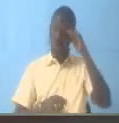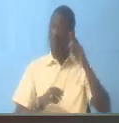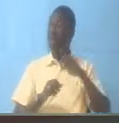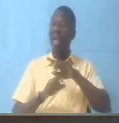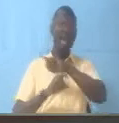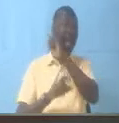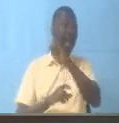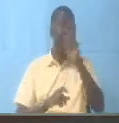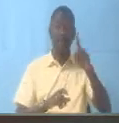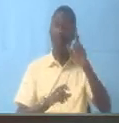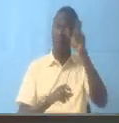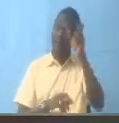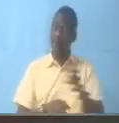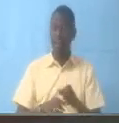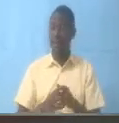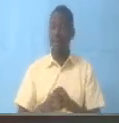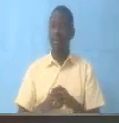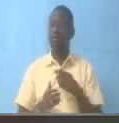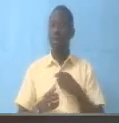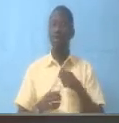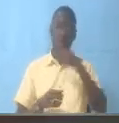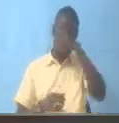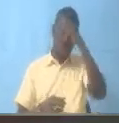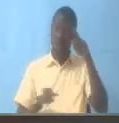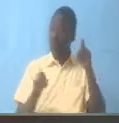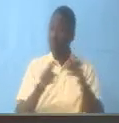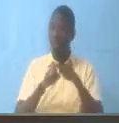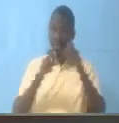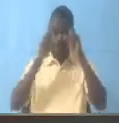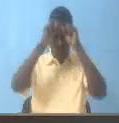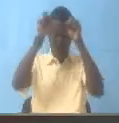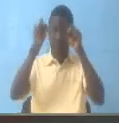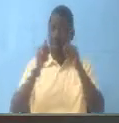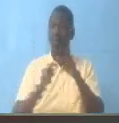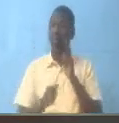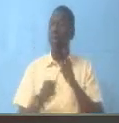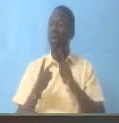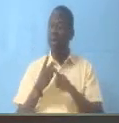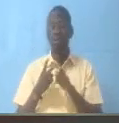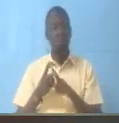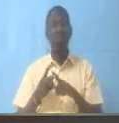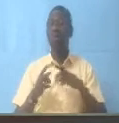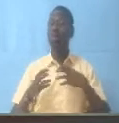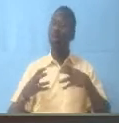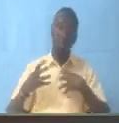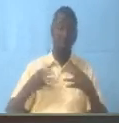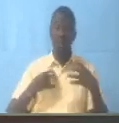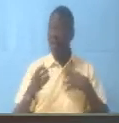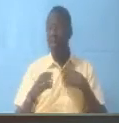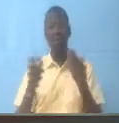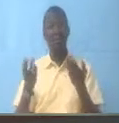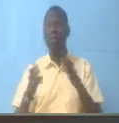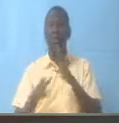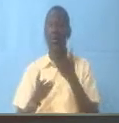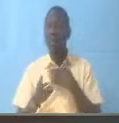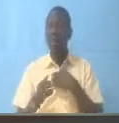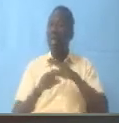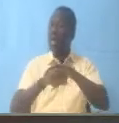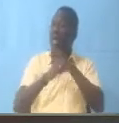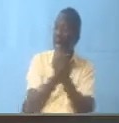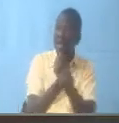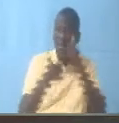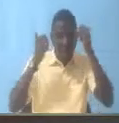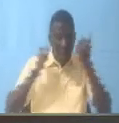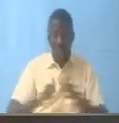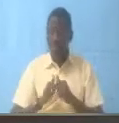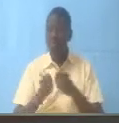particular regime where we had to. We had to complain where maybe there were arrests and detention. A